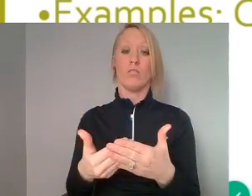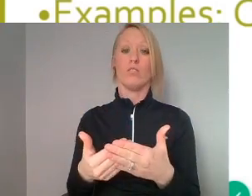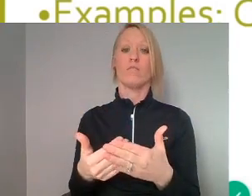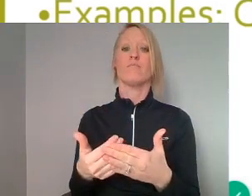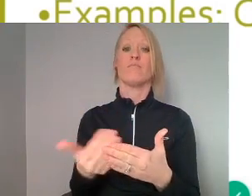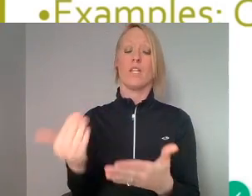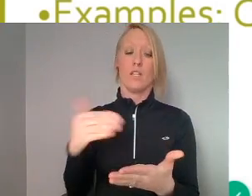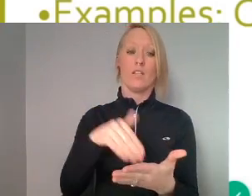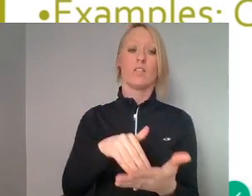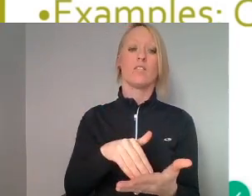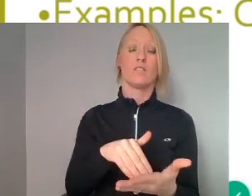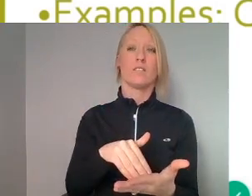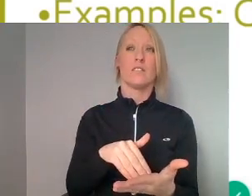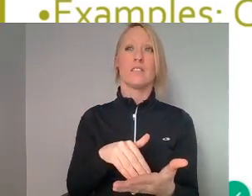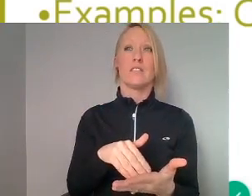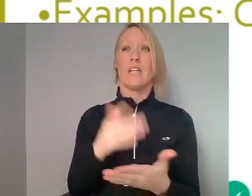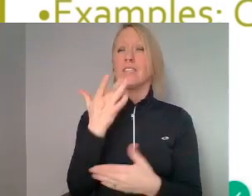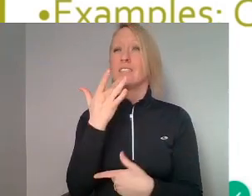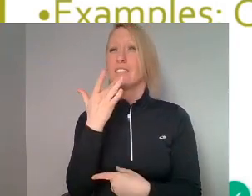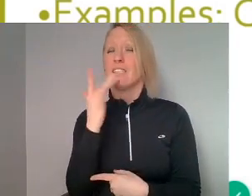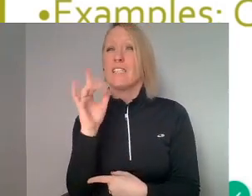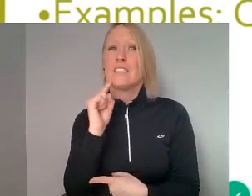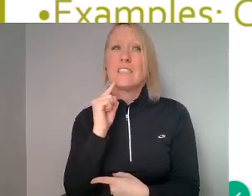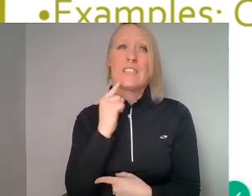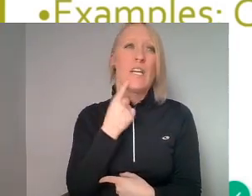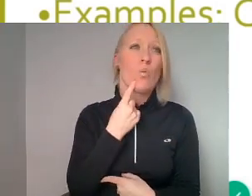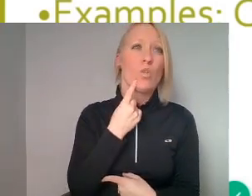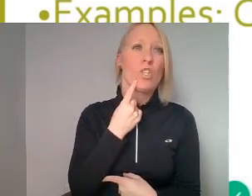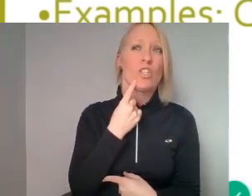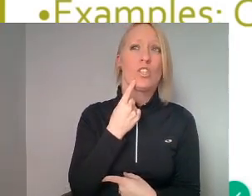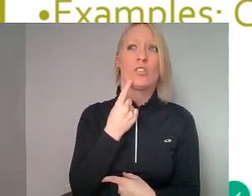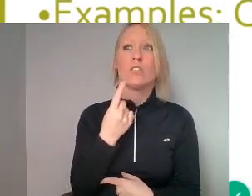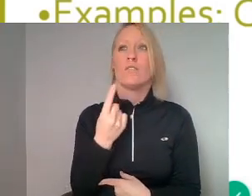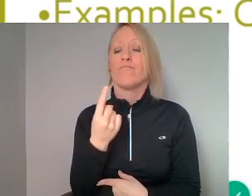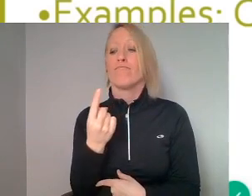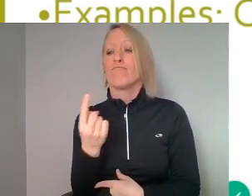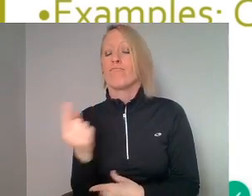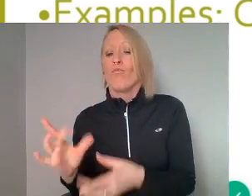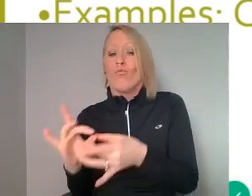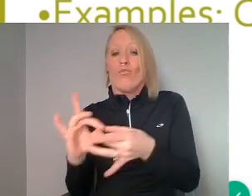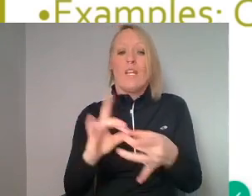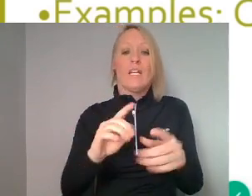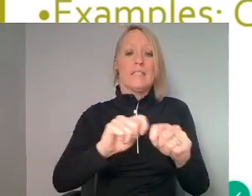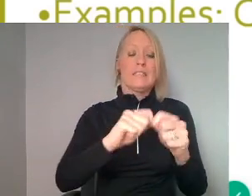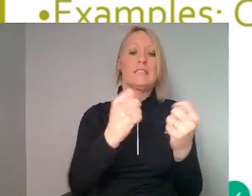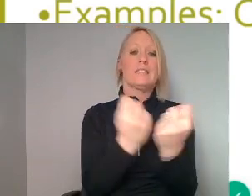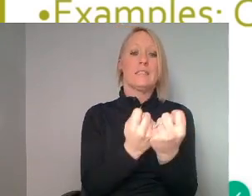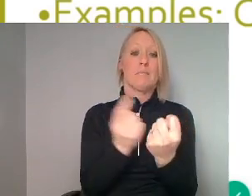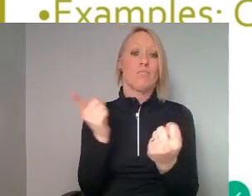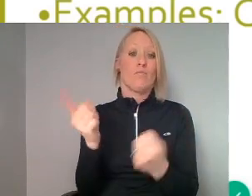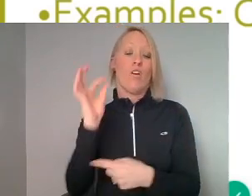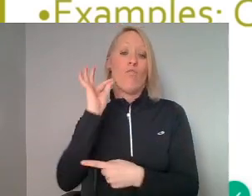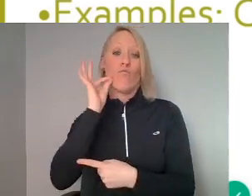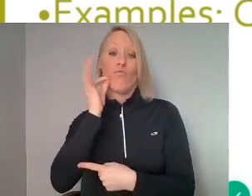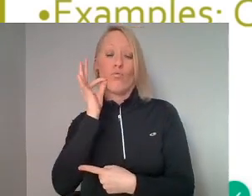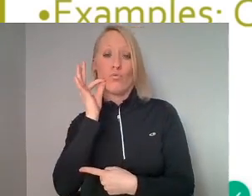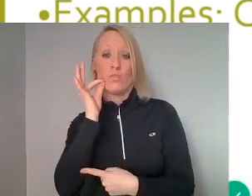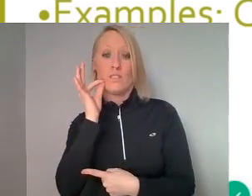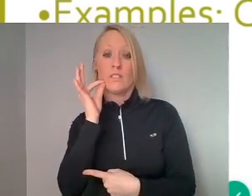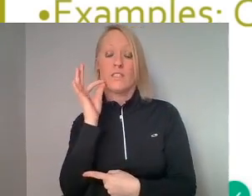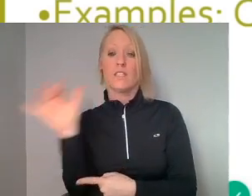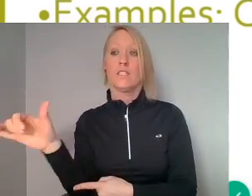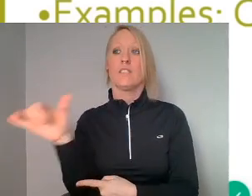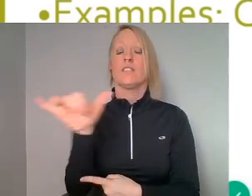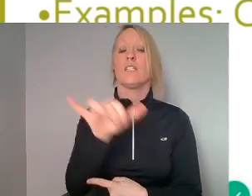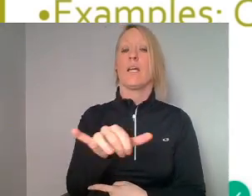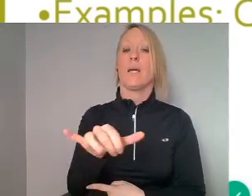it. And we tend to throw rhubarb into sweet things. So we kind of team it up with a fruit like strawberries or raspberries to get kind of that